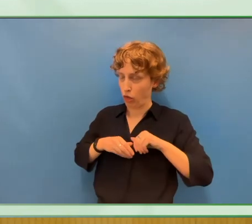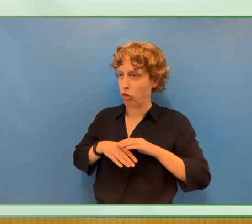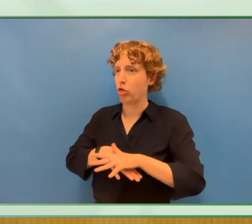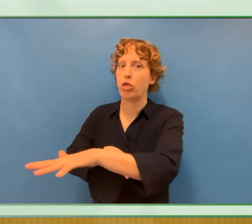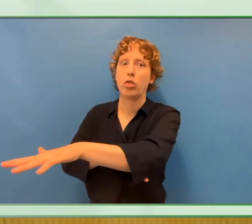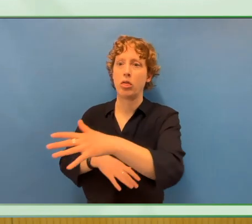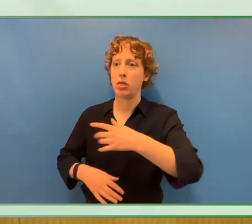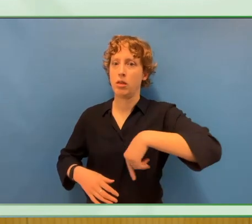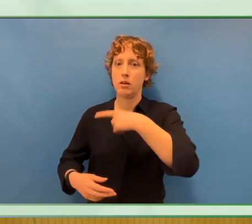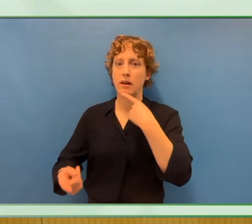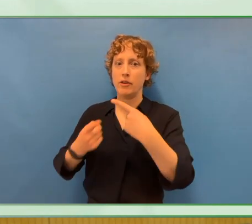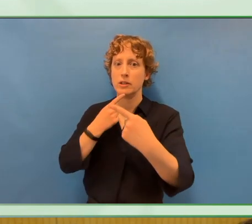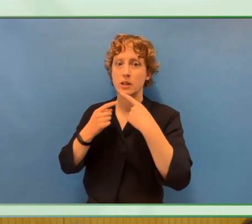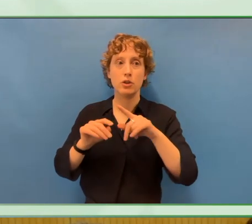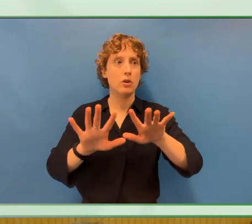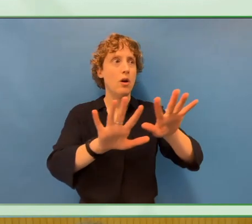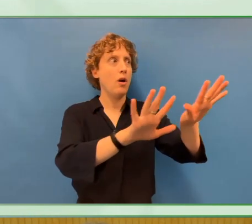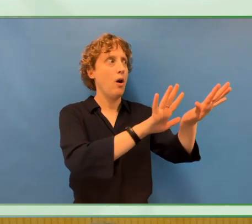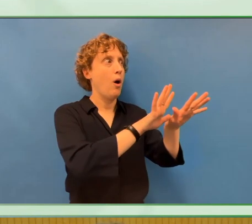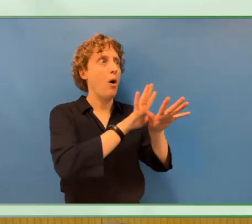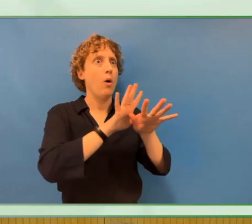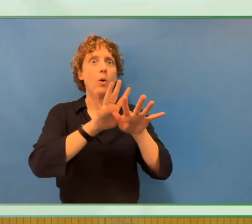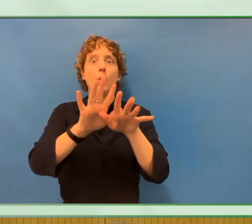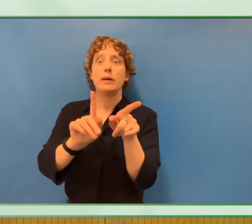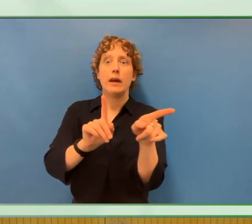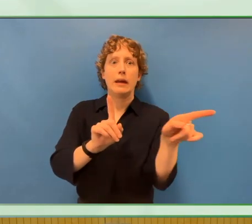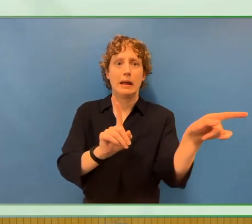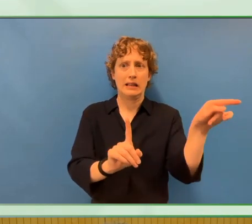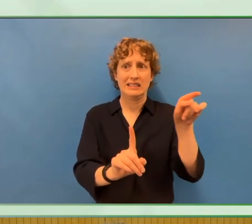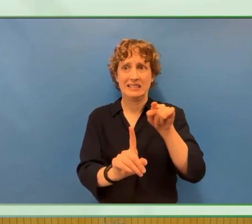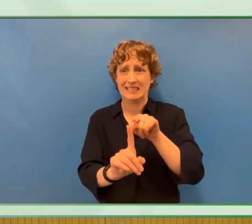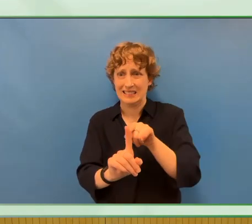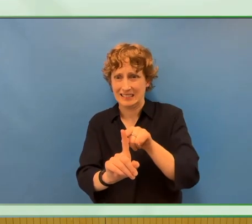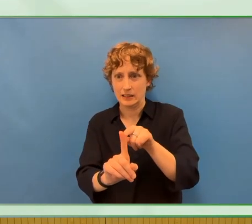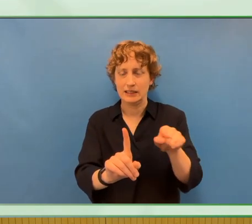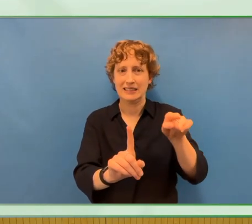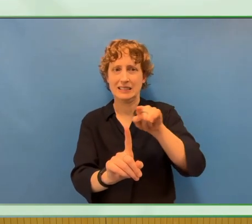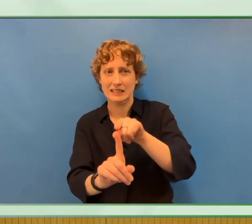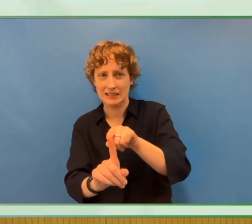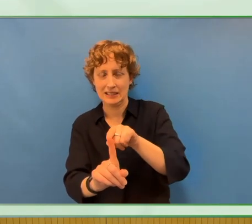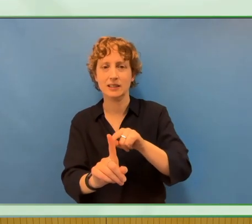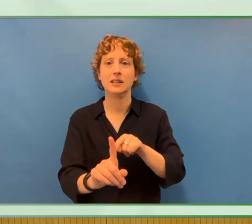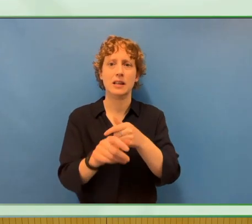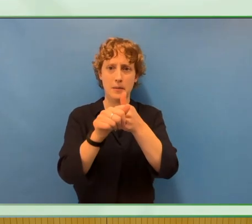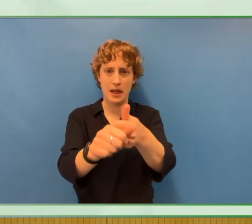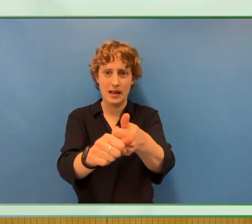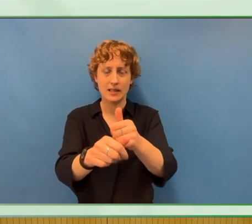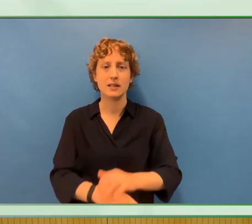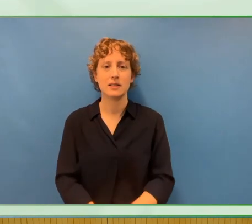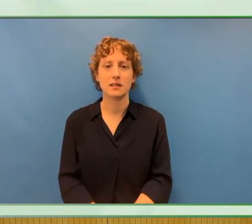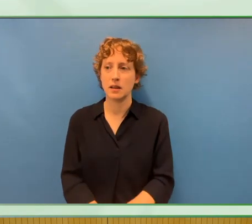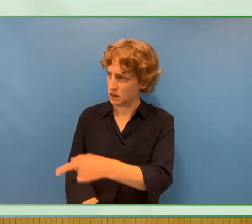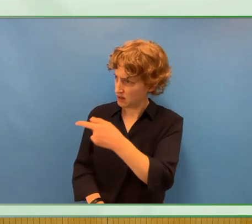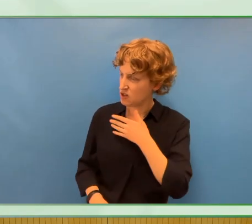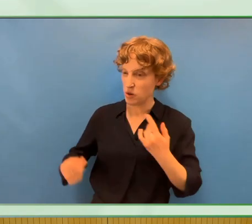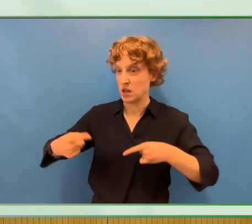Okay, I want to come back on compliance. I want to come back on compliance because You said you wanted to debate, I right?